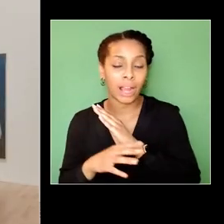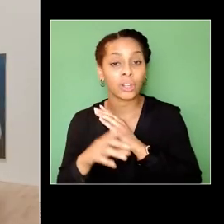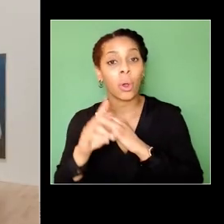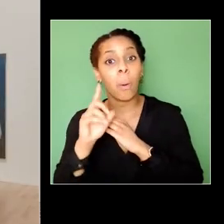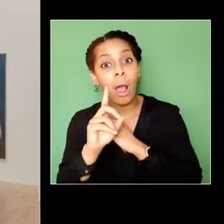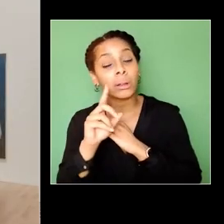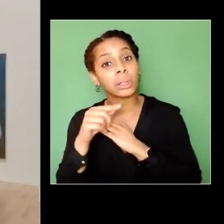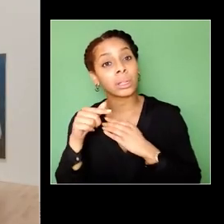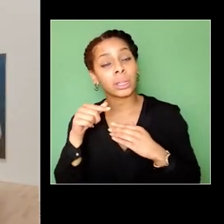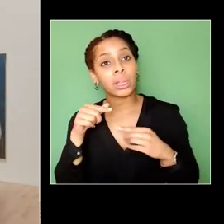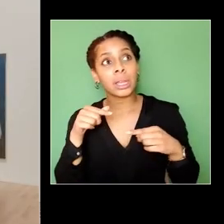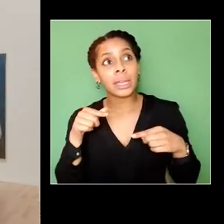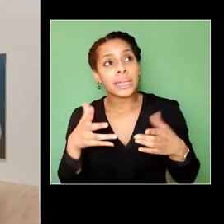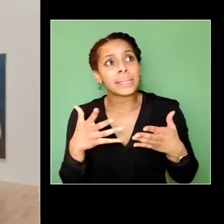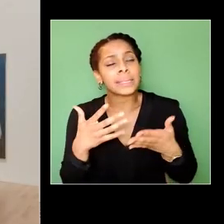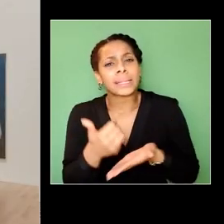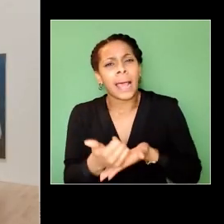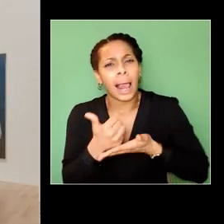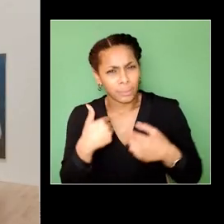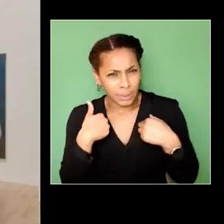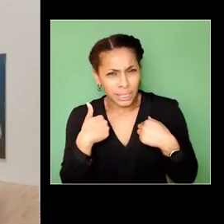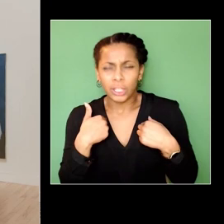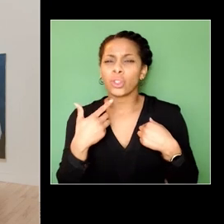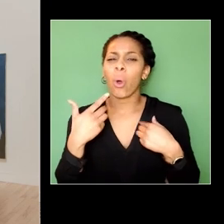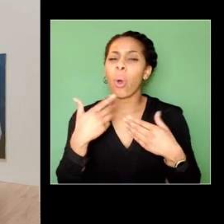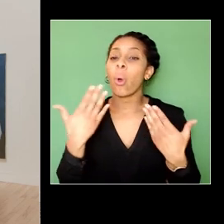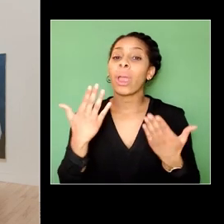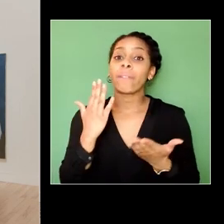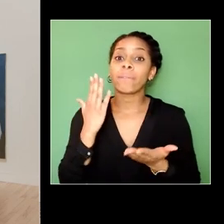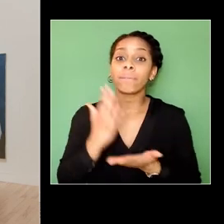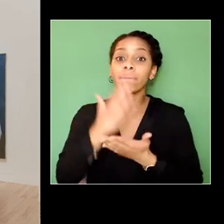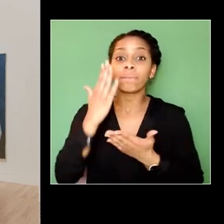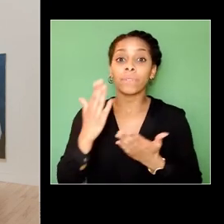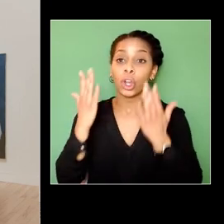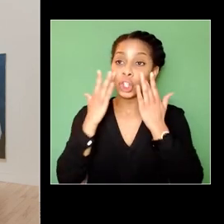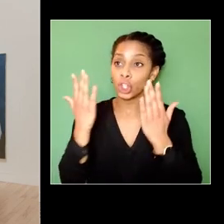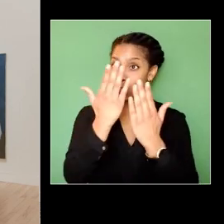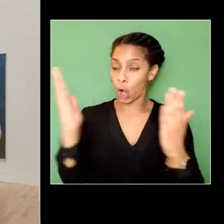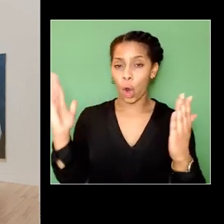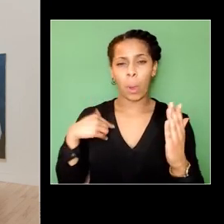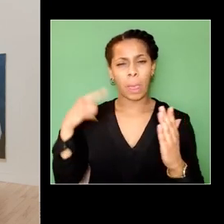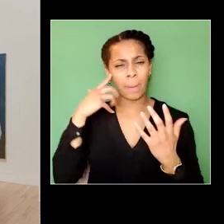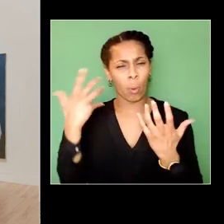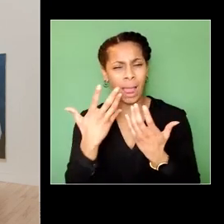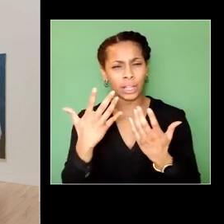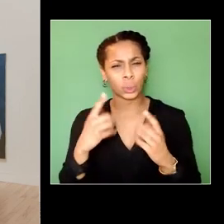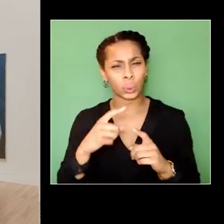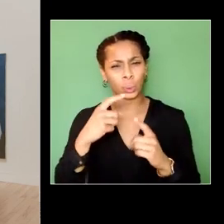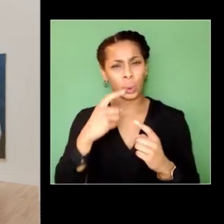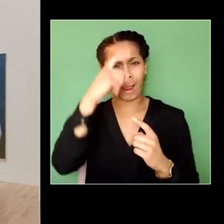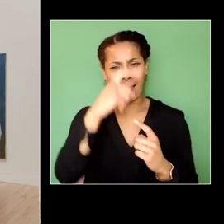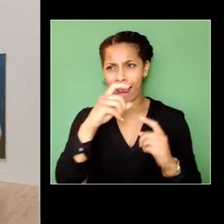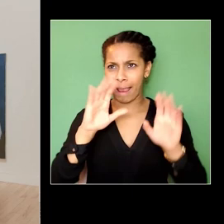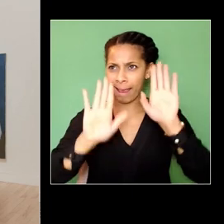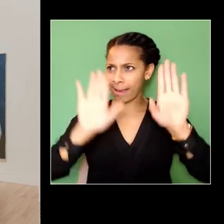same way that I do with when I'm hanging a show, to think about these relationships, these dialogues going on